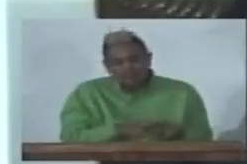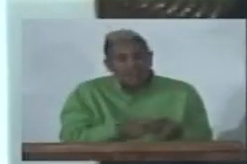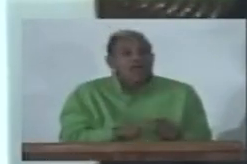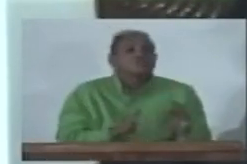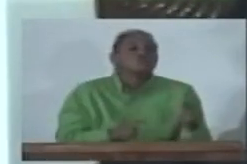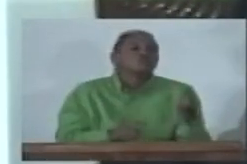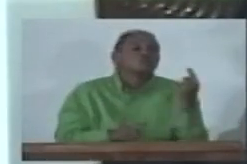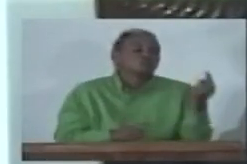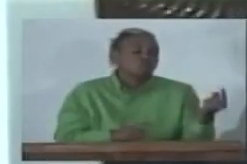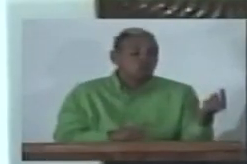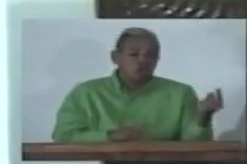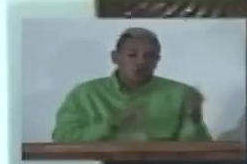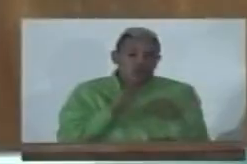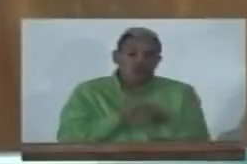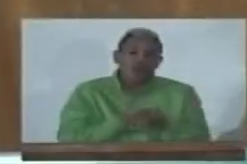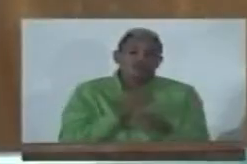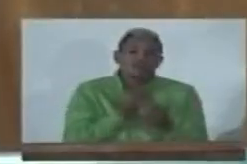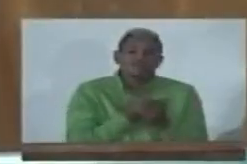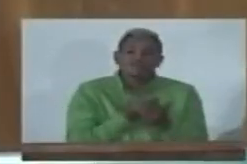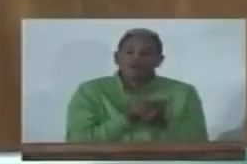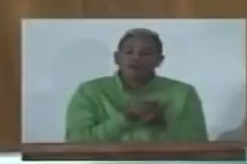solely on the fund,